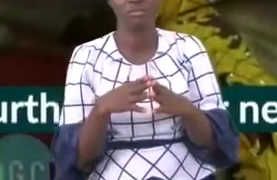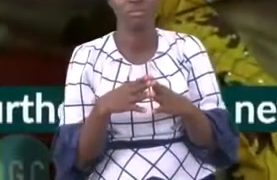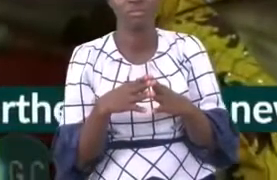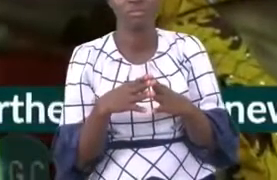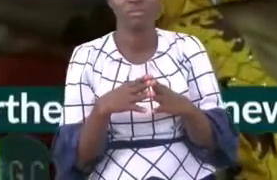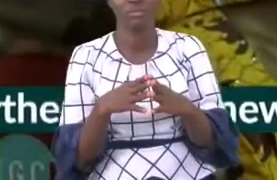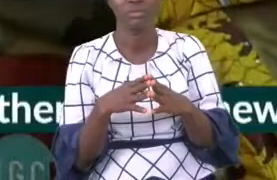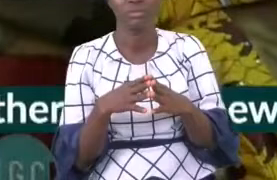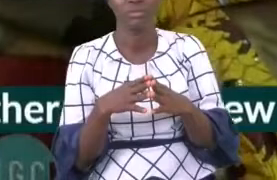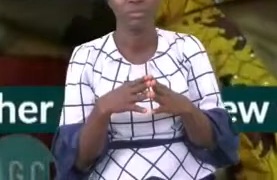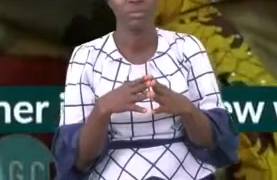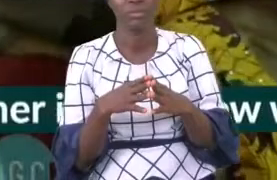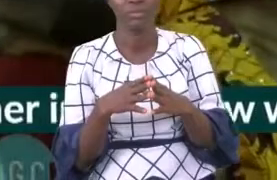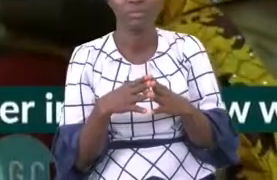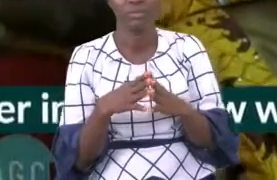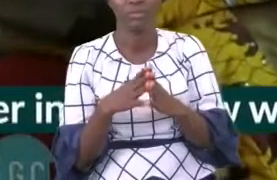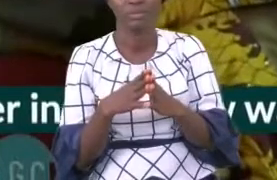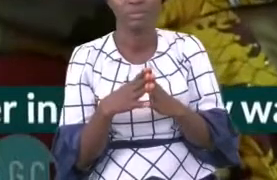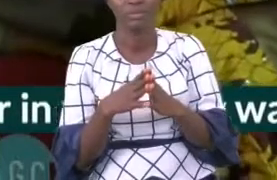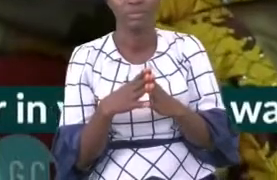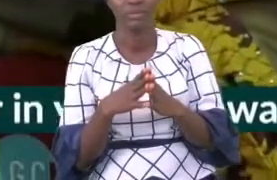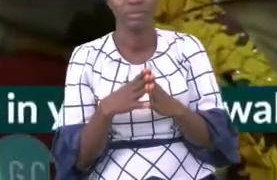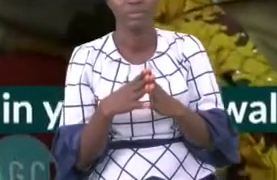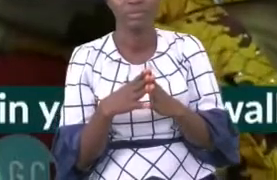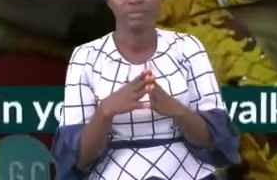Counselors, take the necessary details.